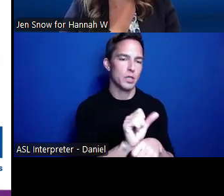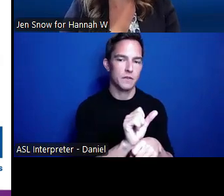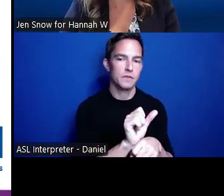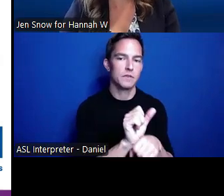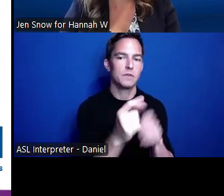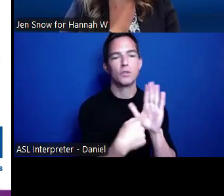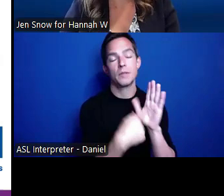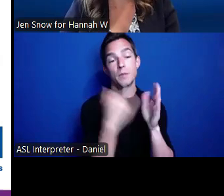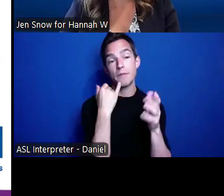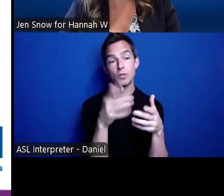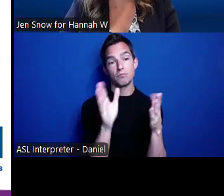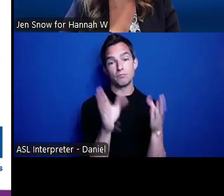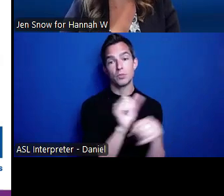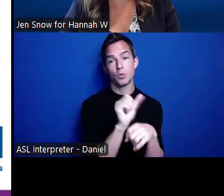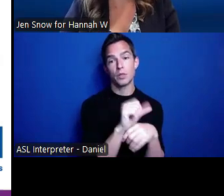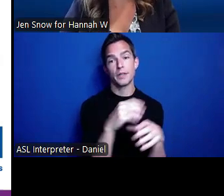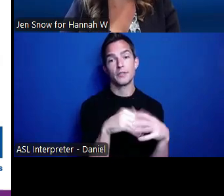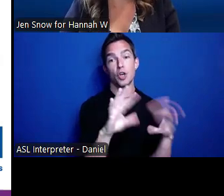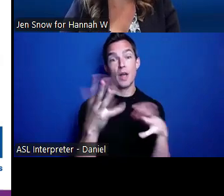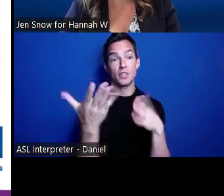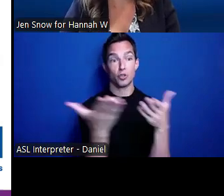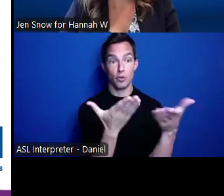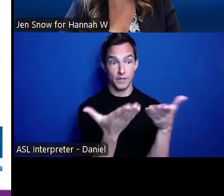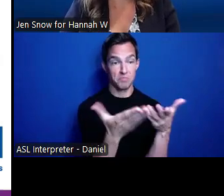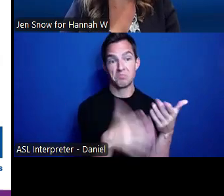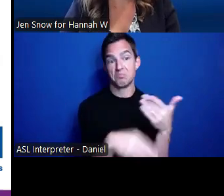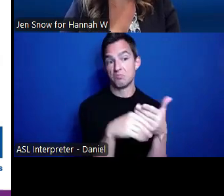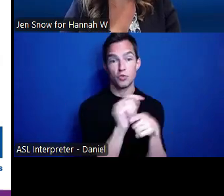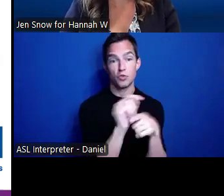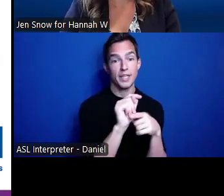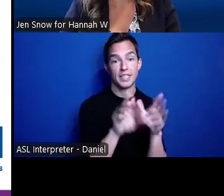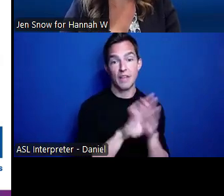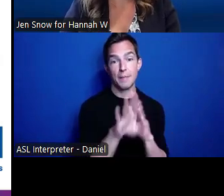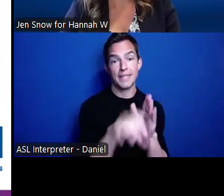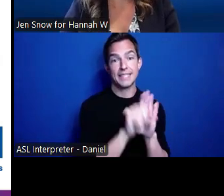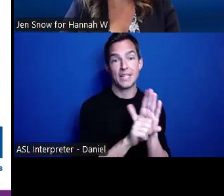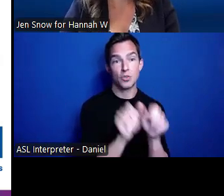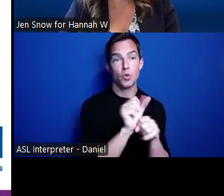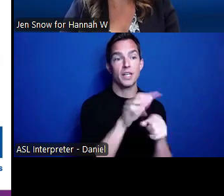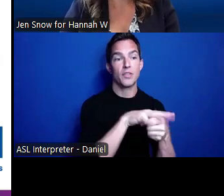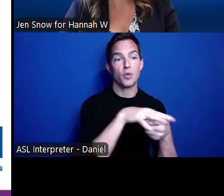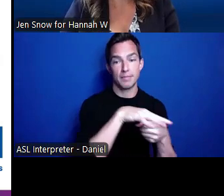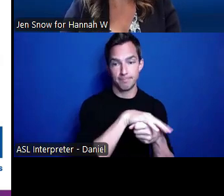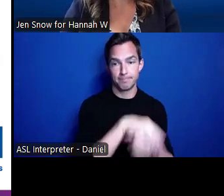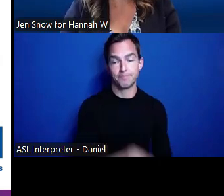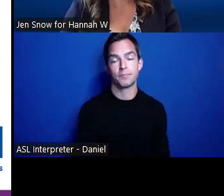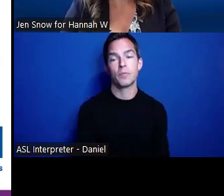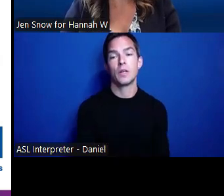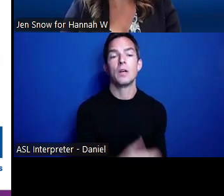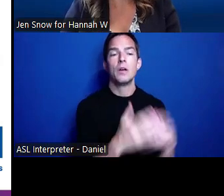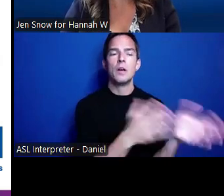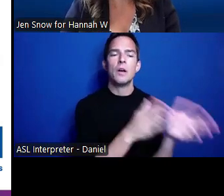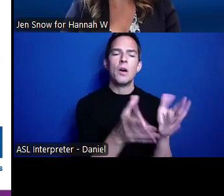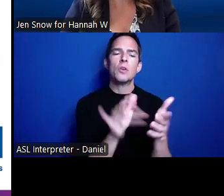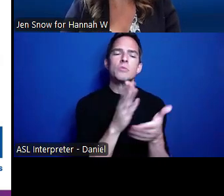example, if you're going to be working in crisis services, there's additional trainings being developed by states to work in those spaces. And then there's some